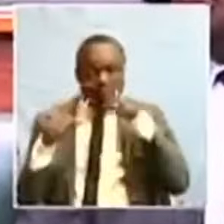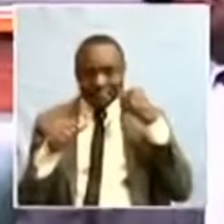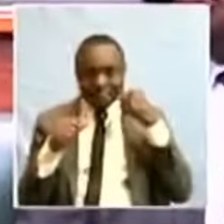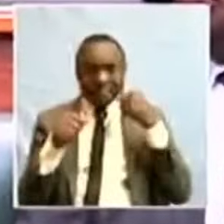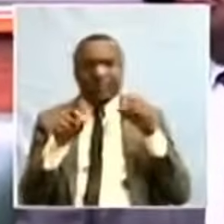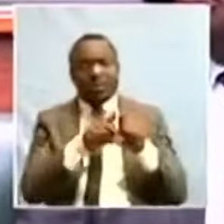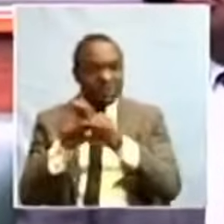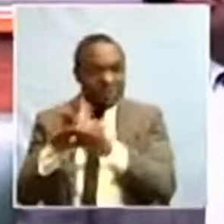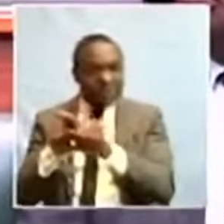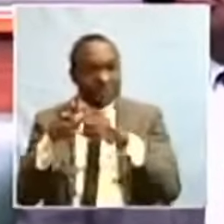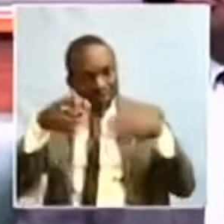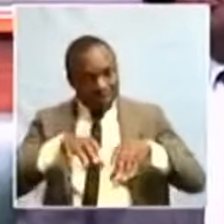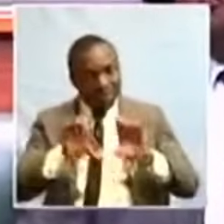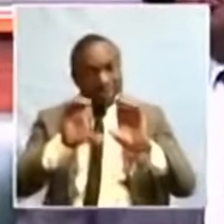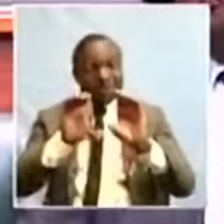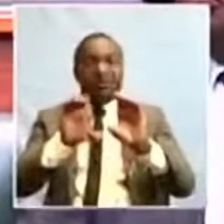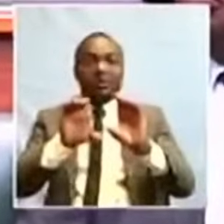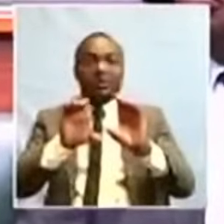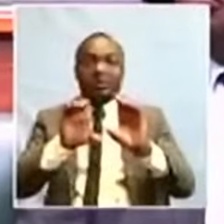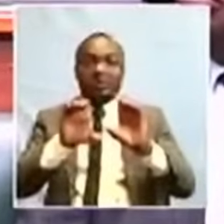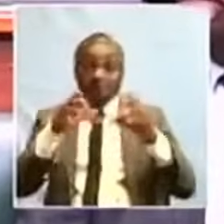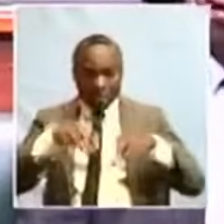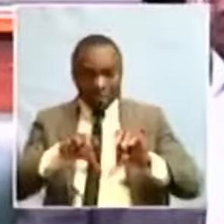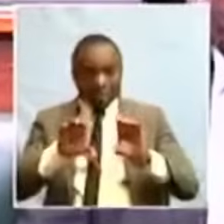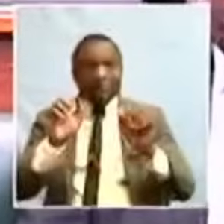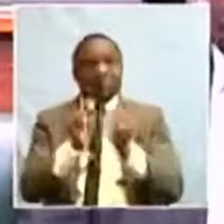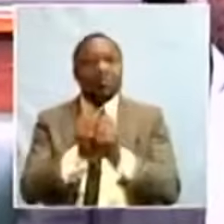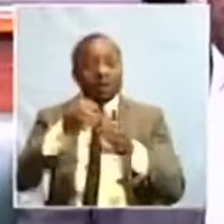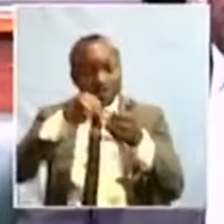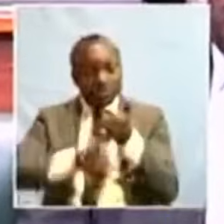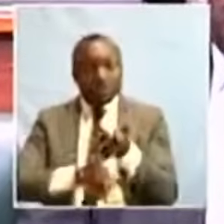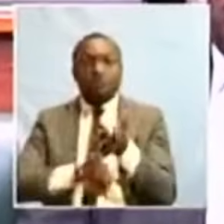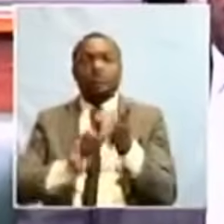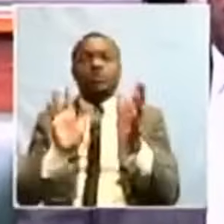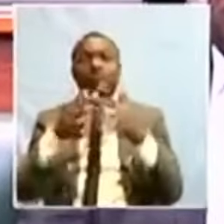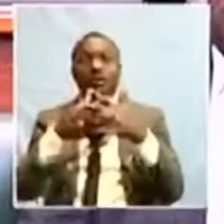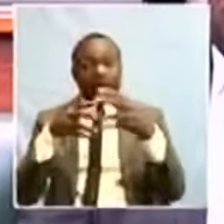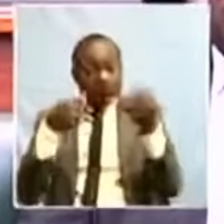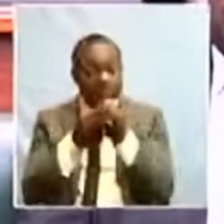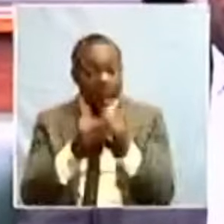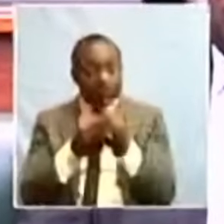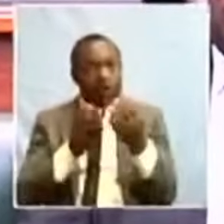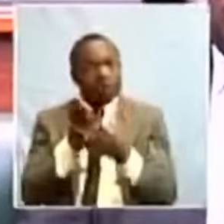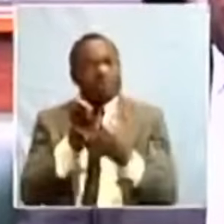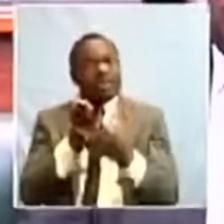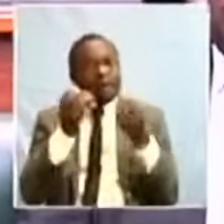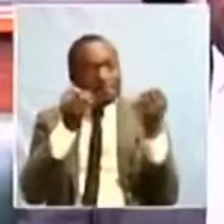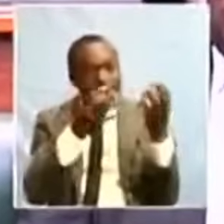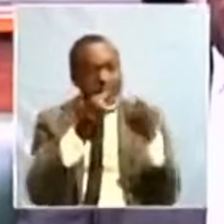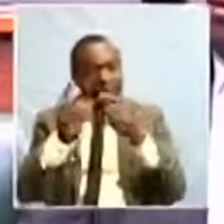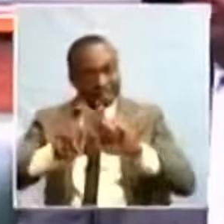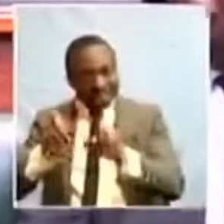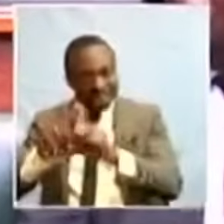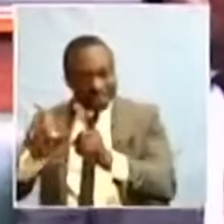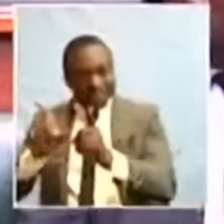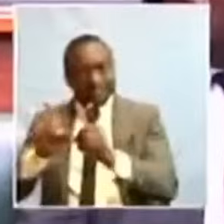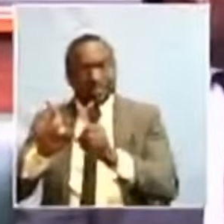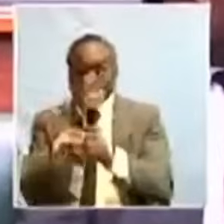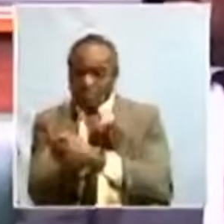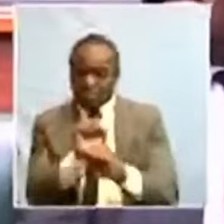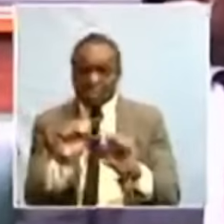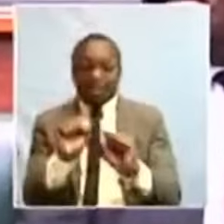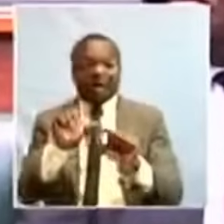will also continue to go on with the social welfare support through the many different interventions,